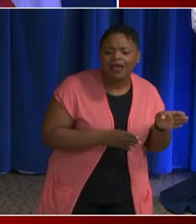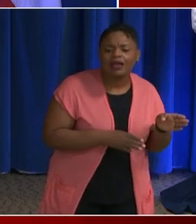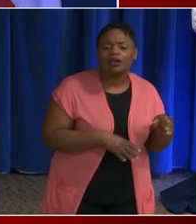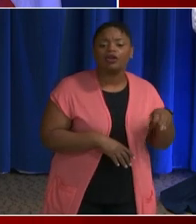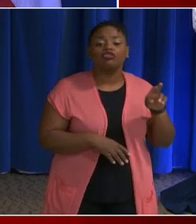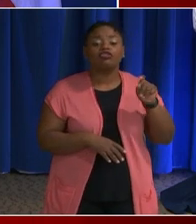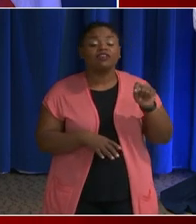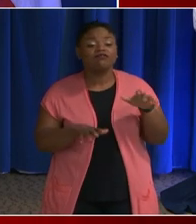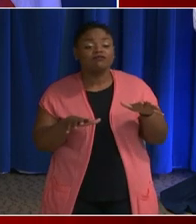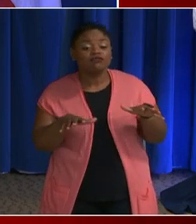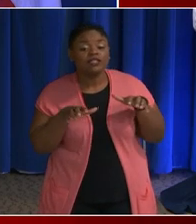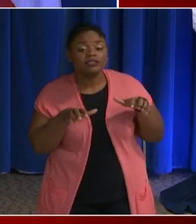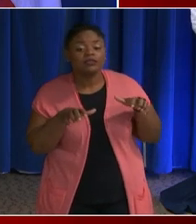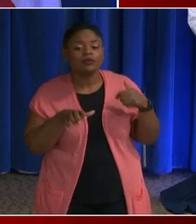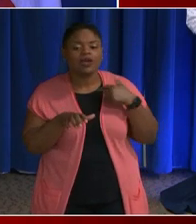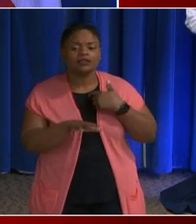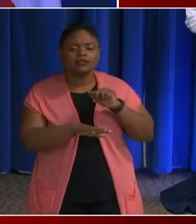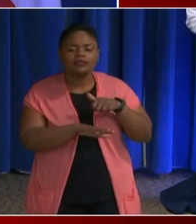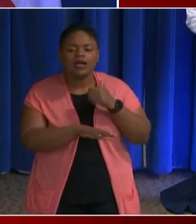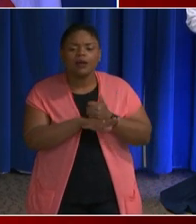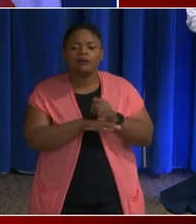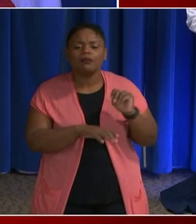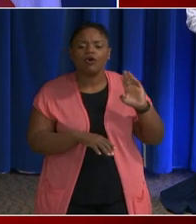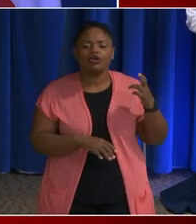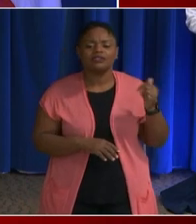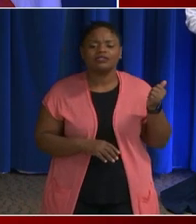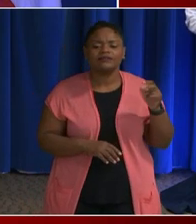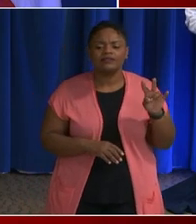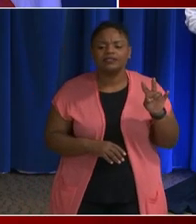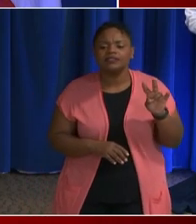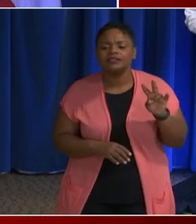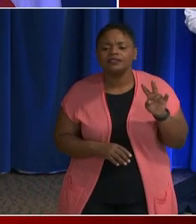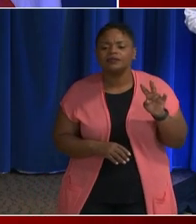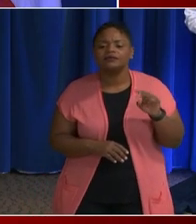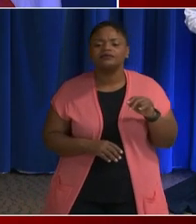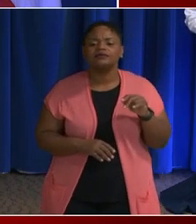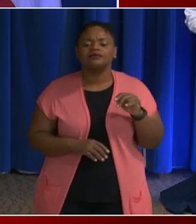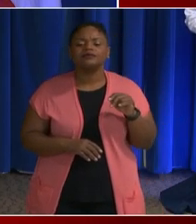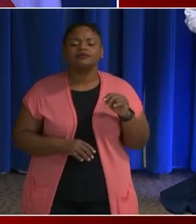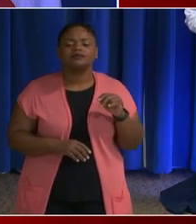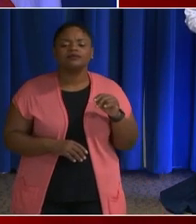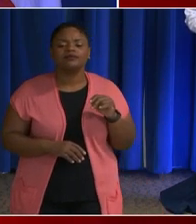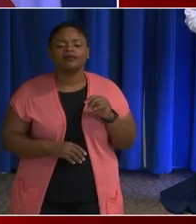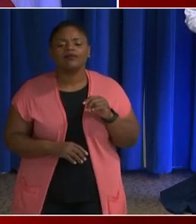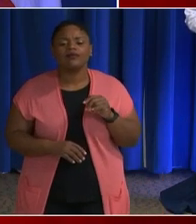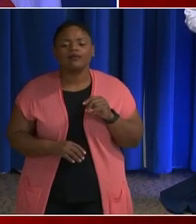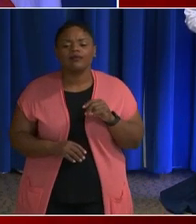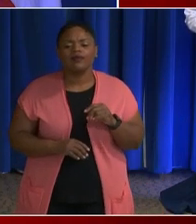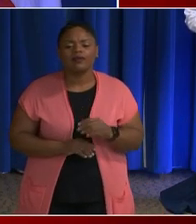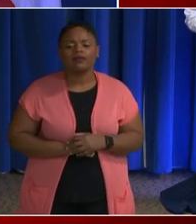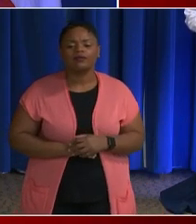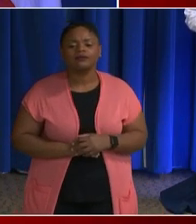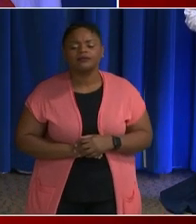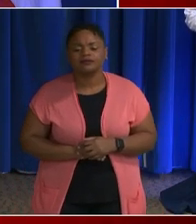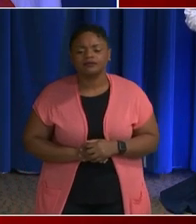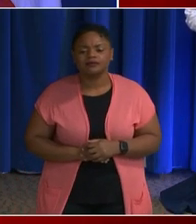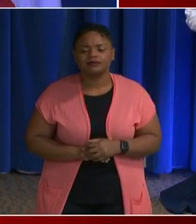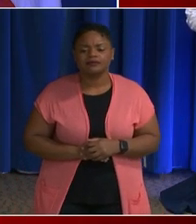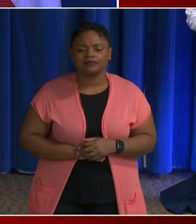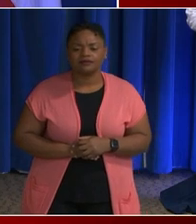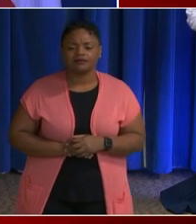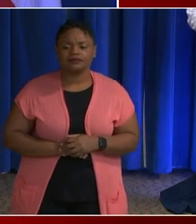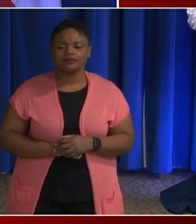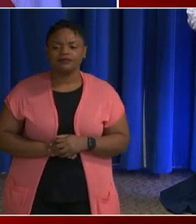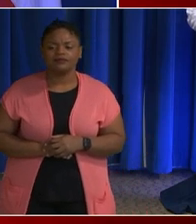March 17th. There are some new measures in tomorrow's emergency. One is creating a new public health emergency response